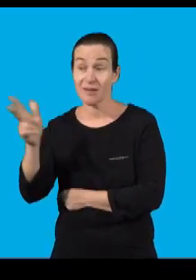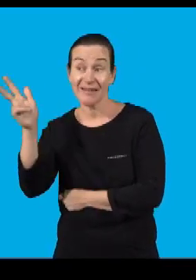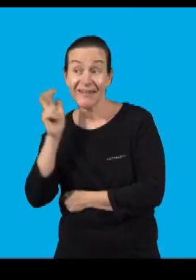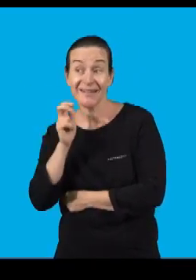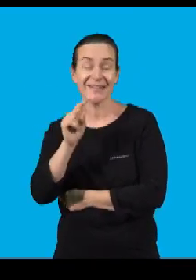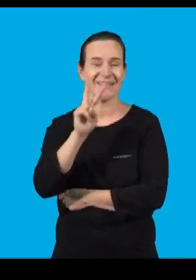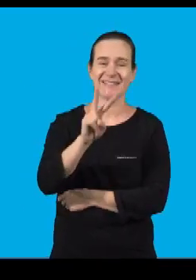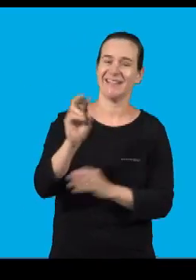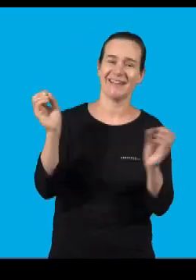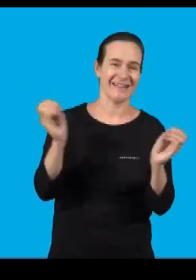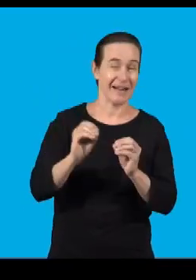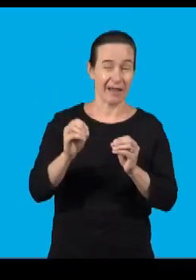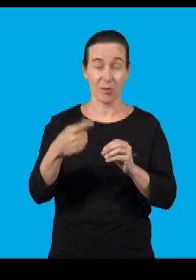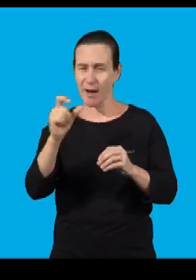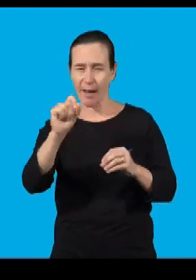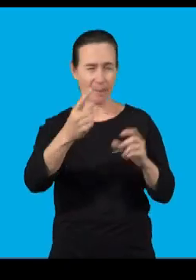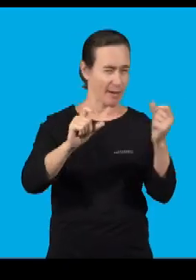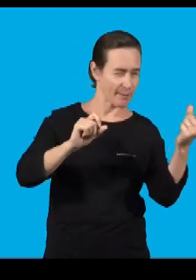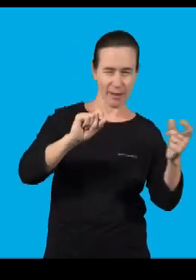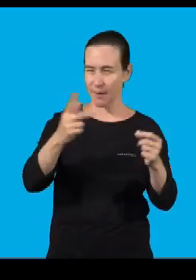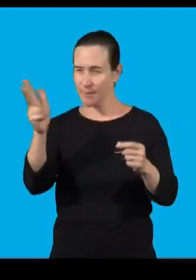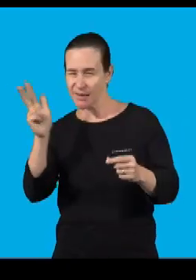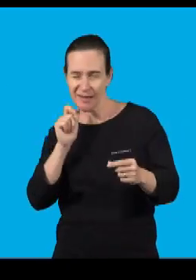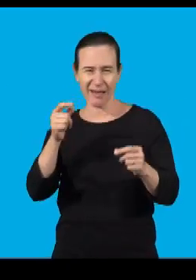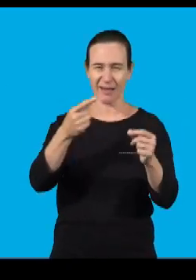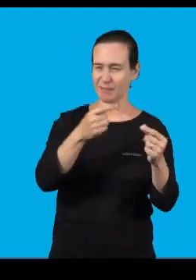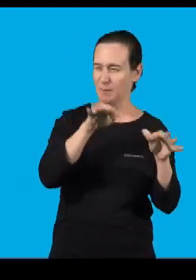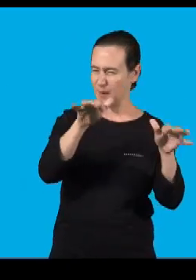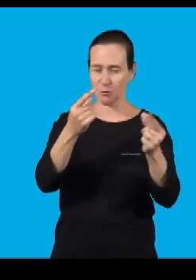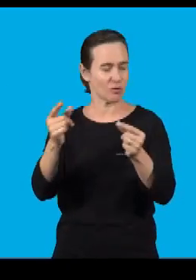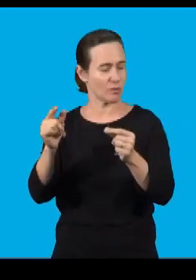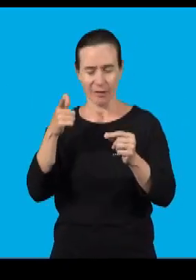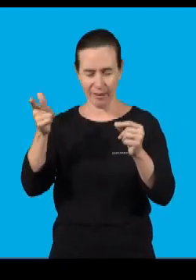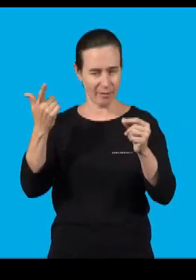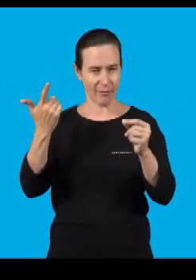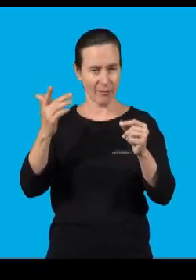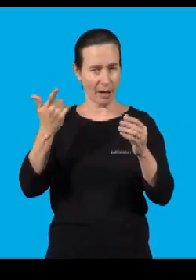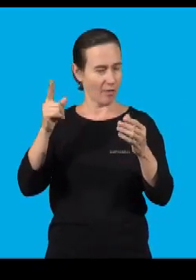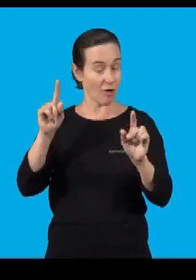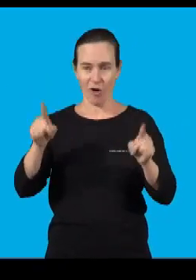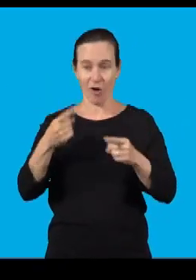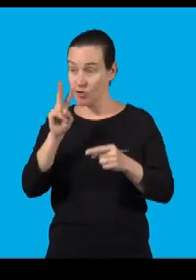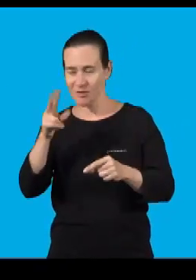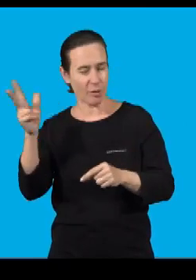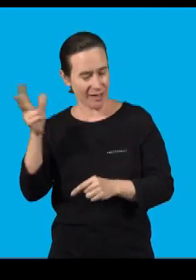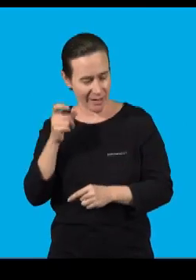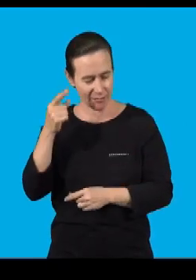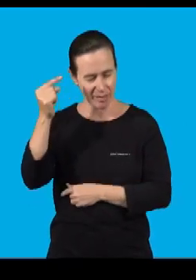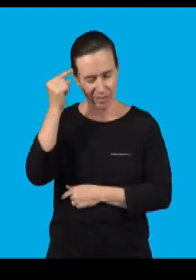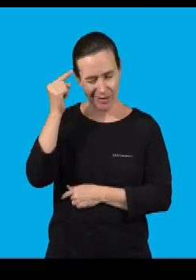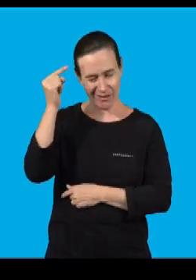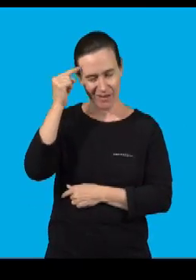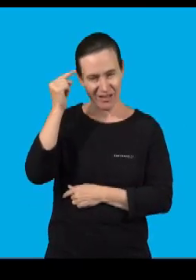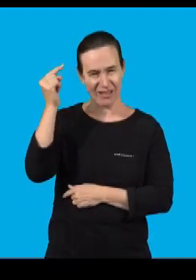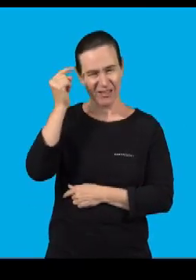elude him, because he shuts off to everything that is happening around him because the news has become so overwhelming, all